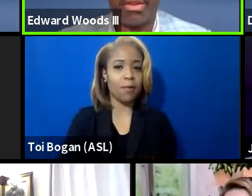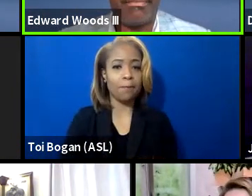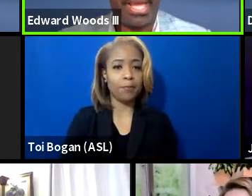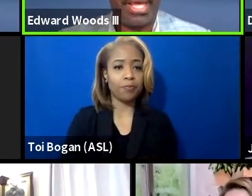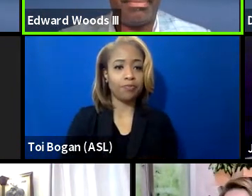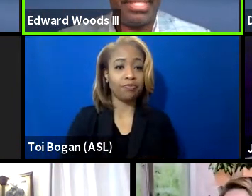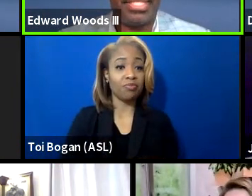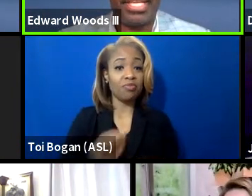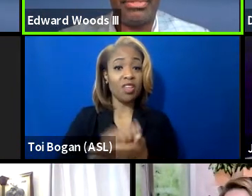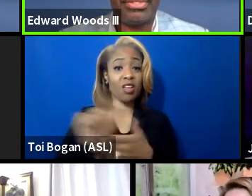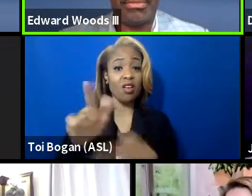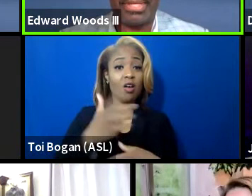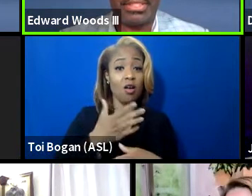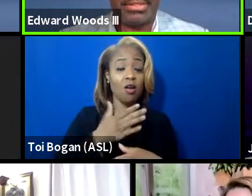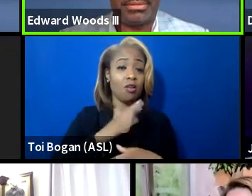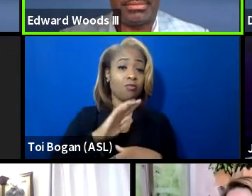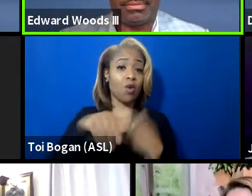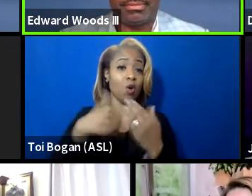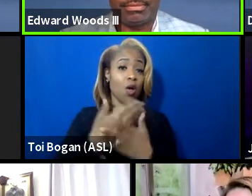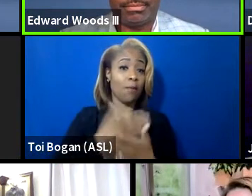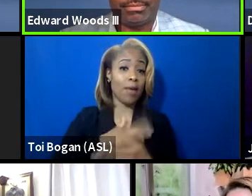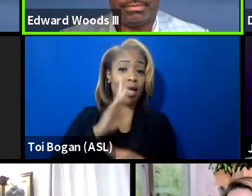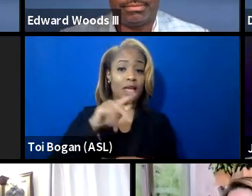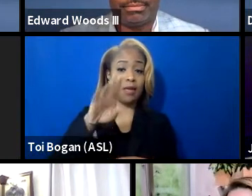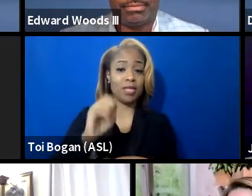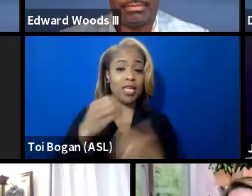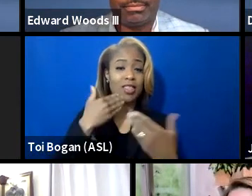And those are all of my updates. Thank you so much.